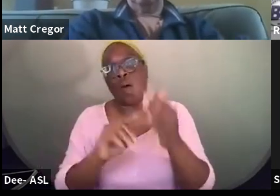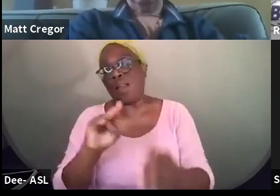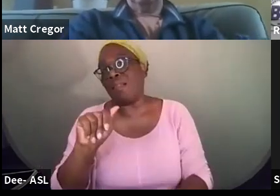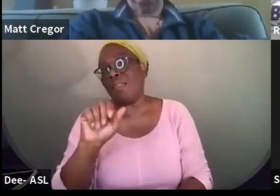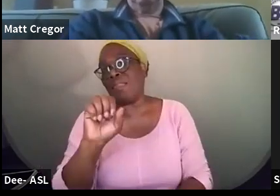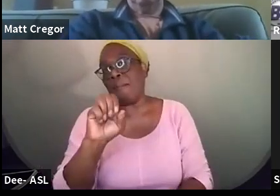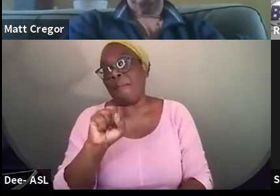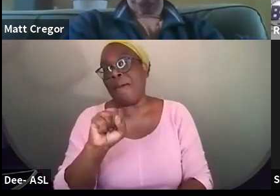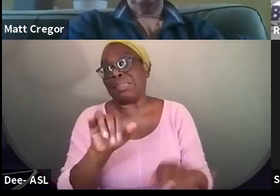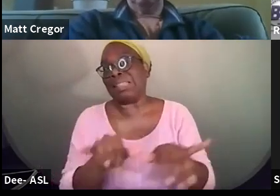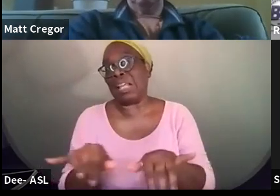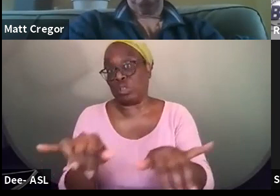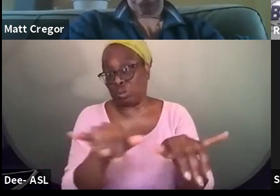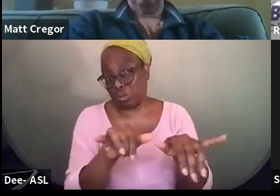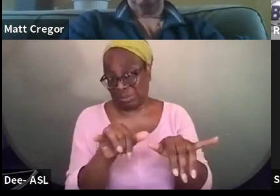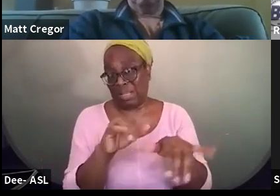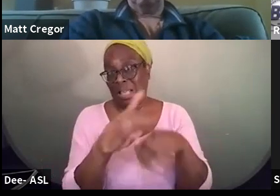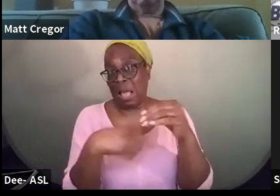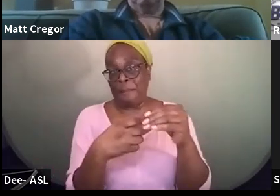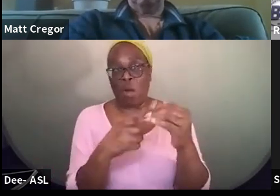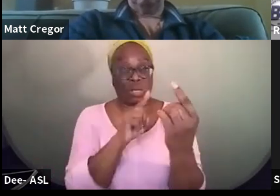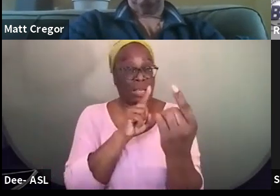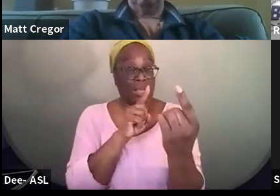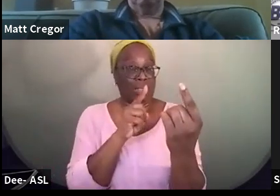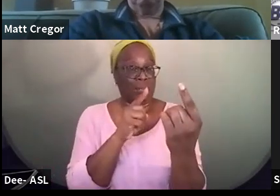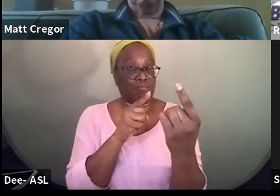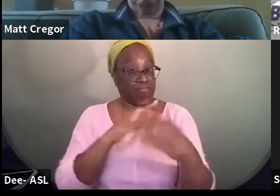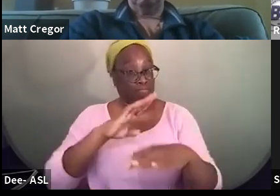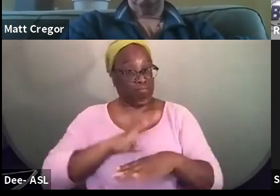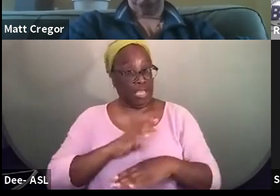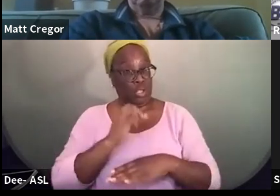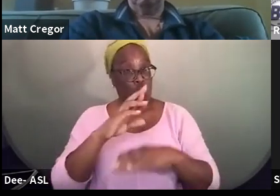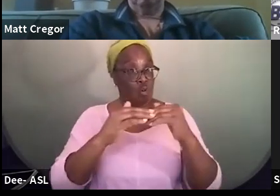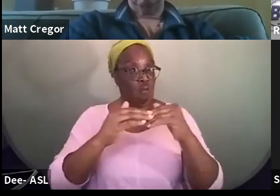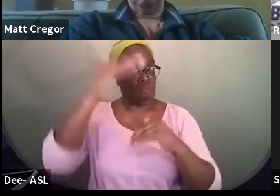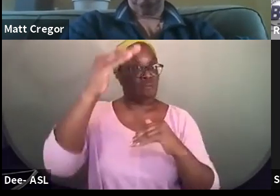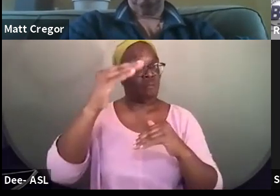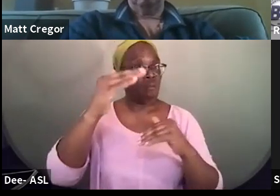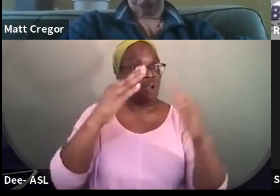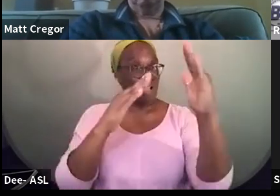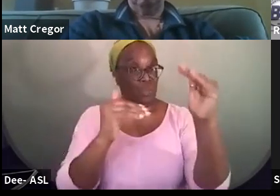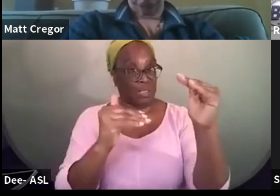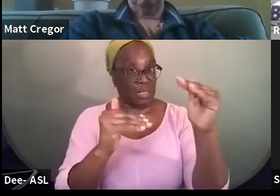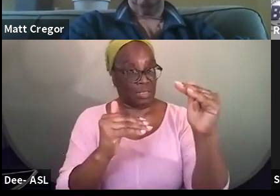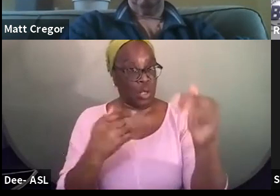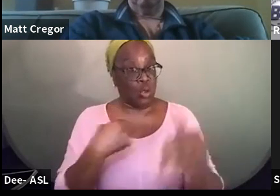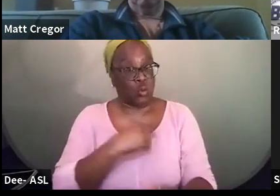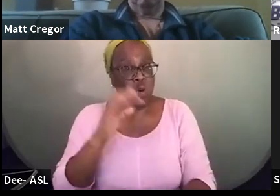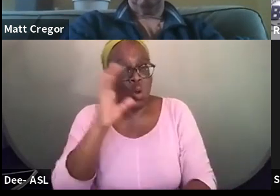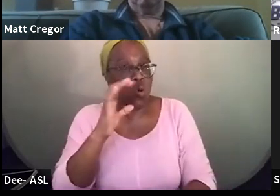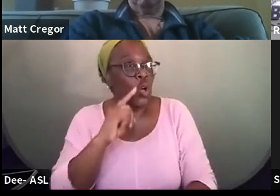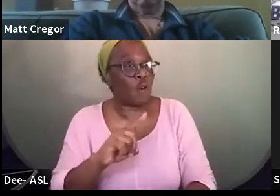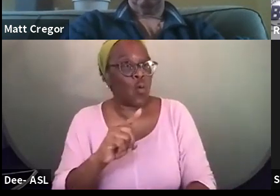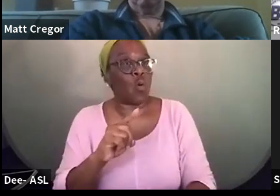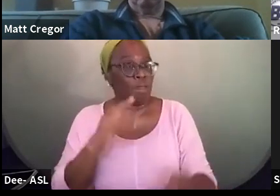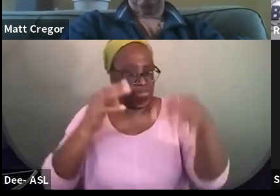around meets and exceeds expectations, the state standards. So we would look for an absolute